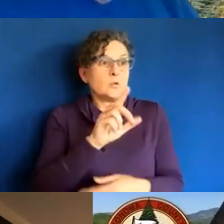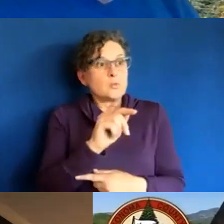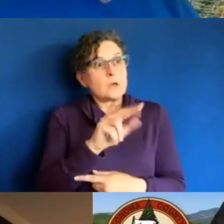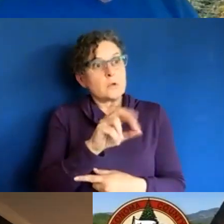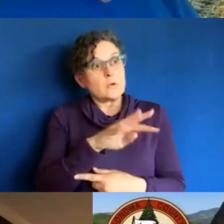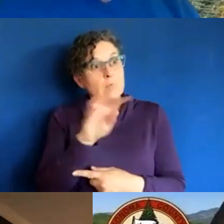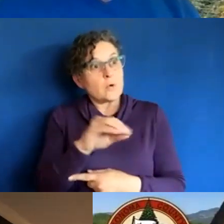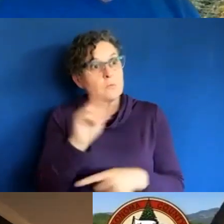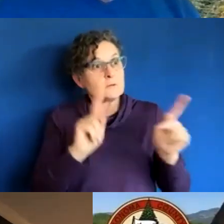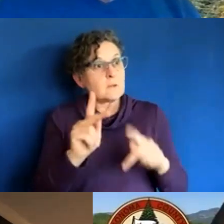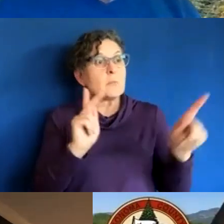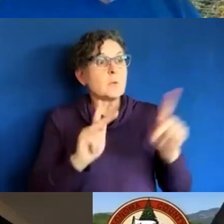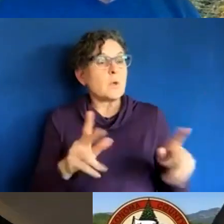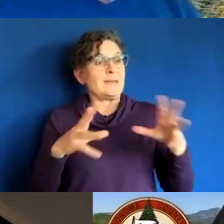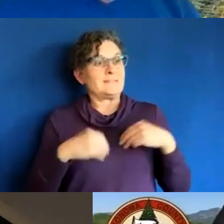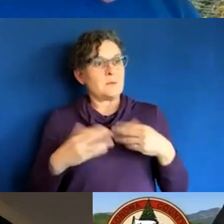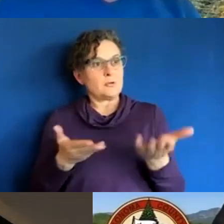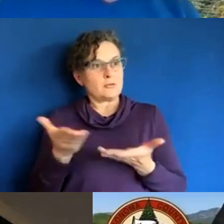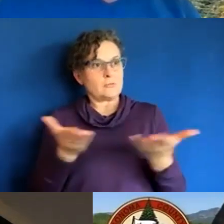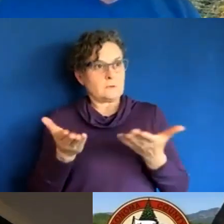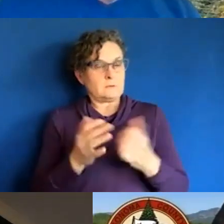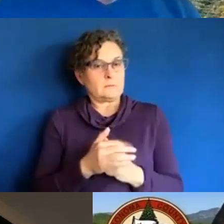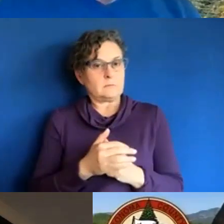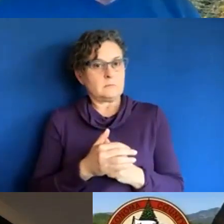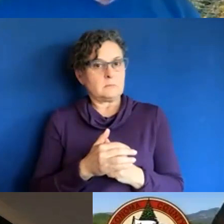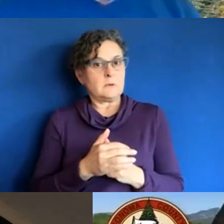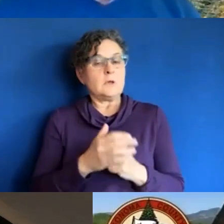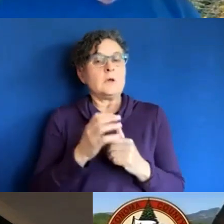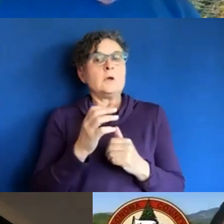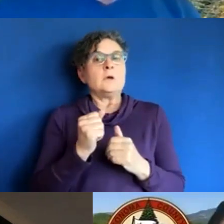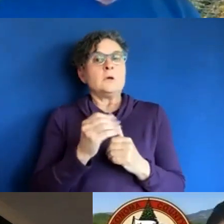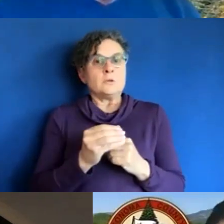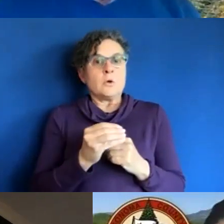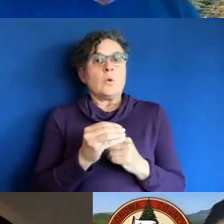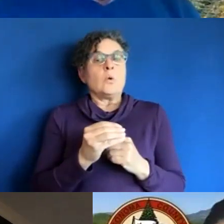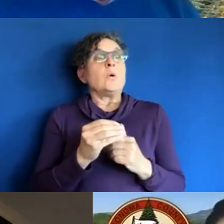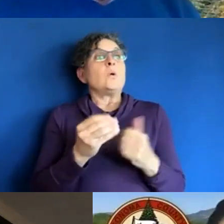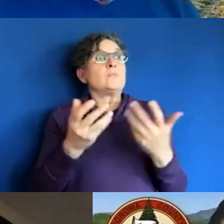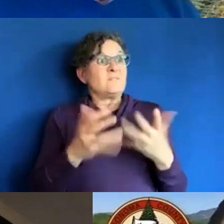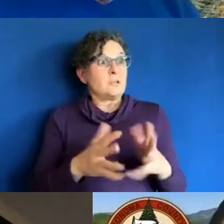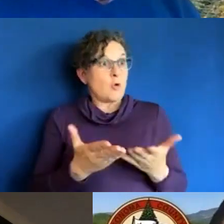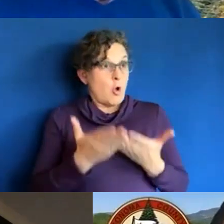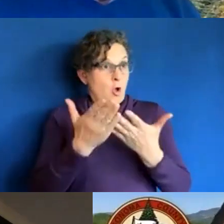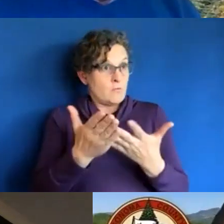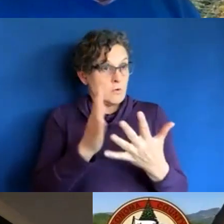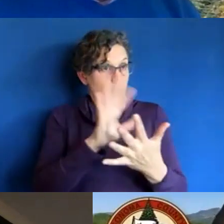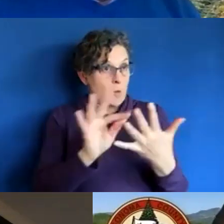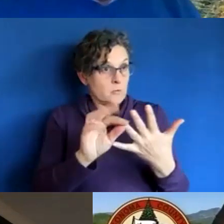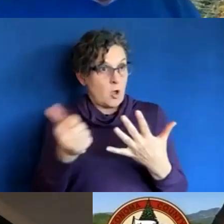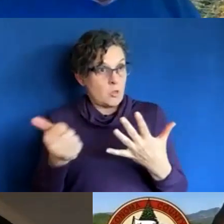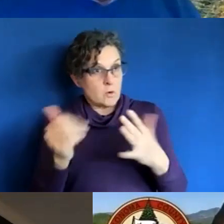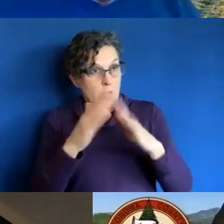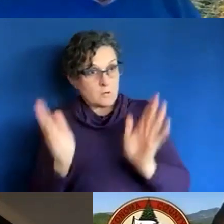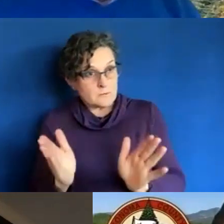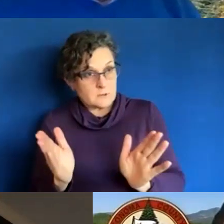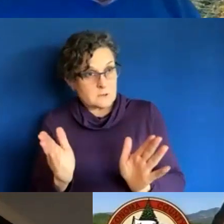accept services. But you're able to actually move those encampments at that time, even if those individuals are what are called